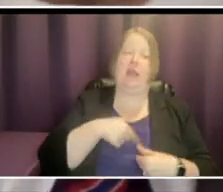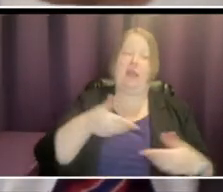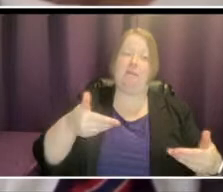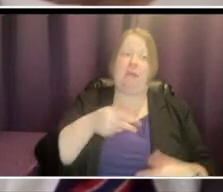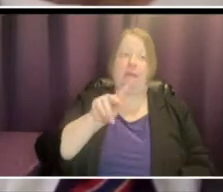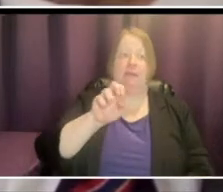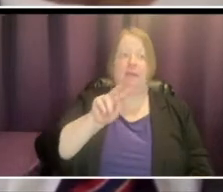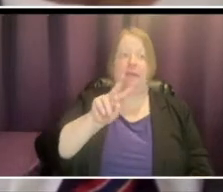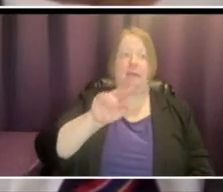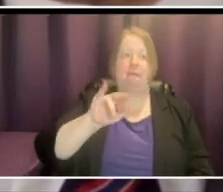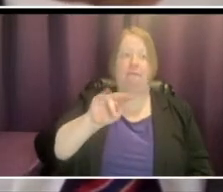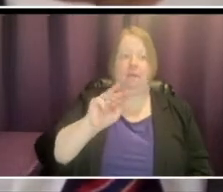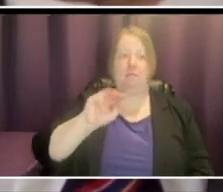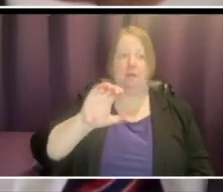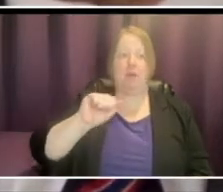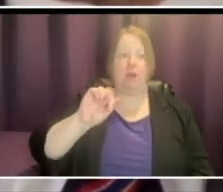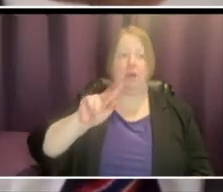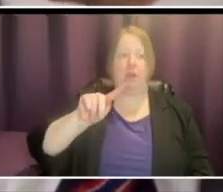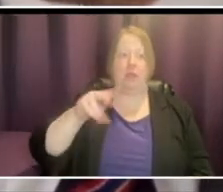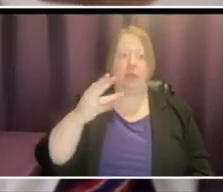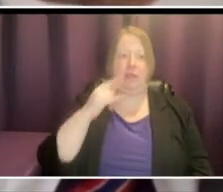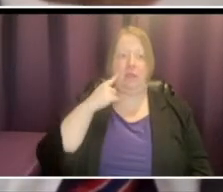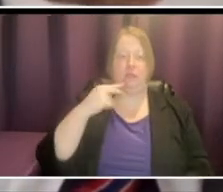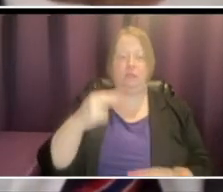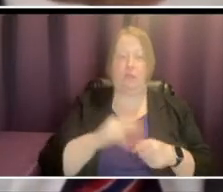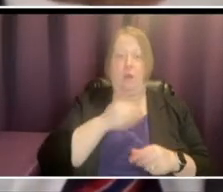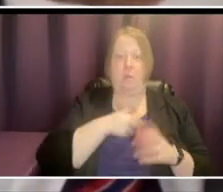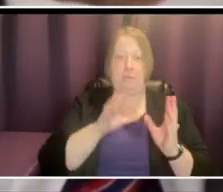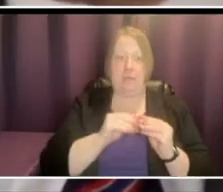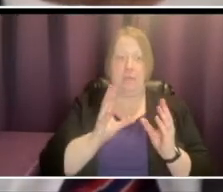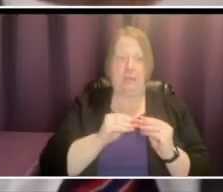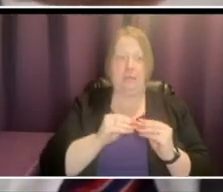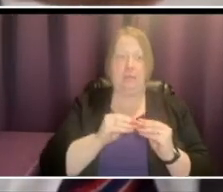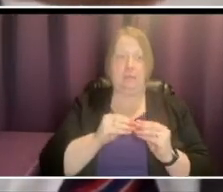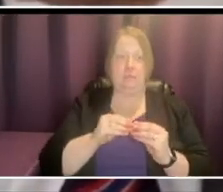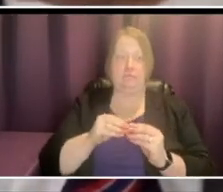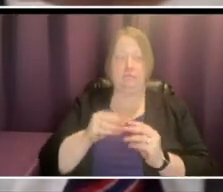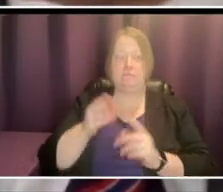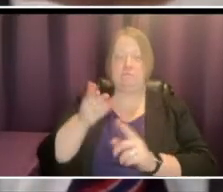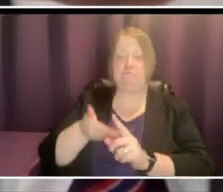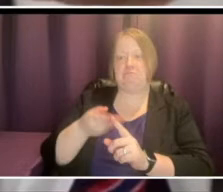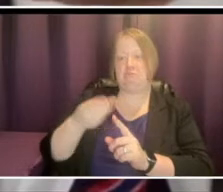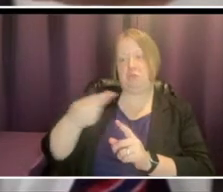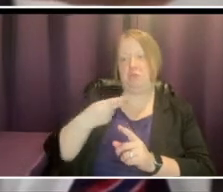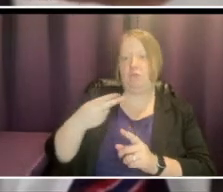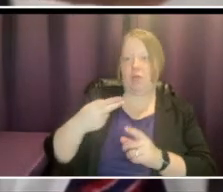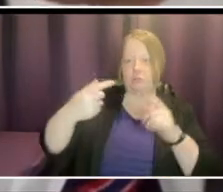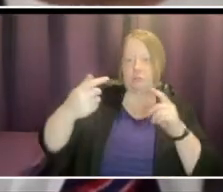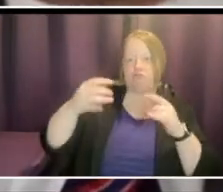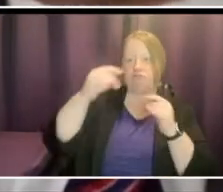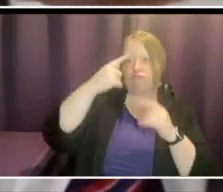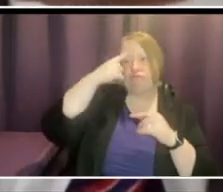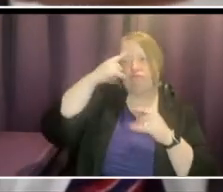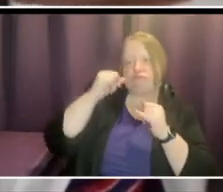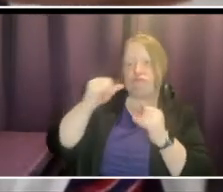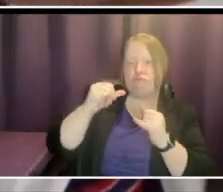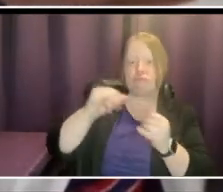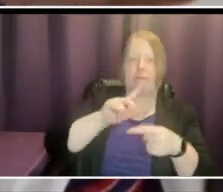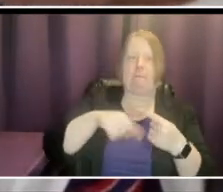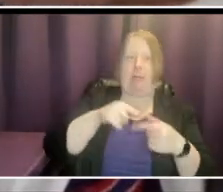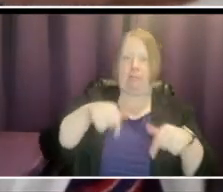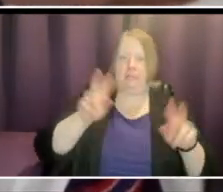to join the meeting, he being of like mind on the issue with